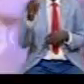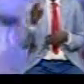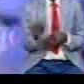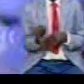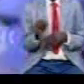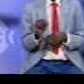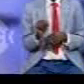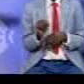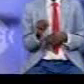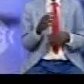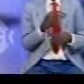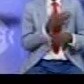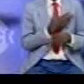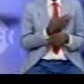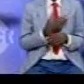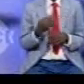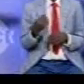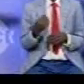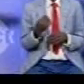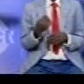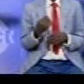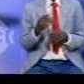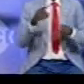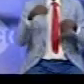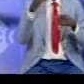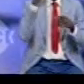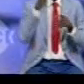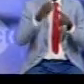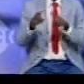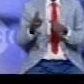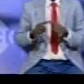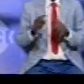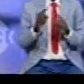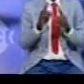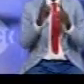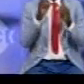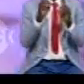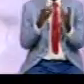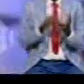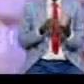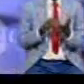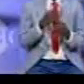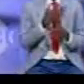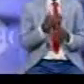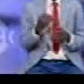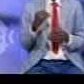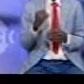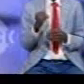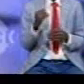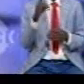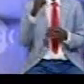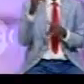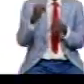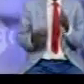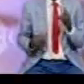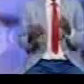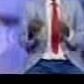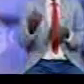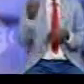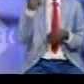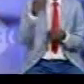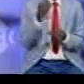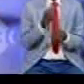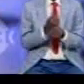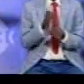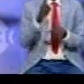exam, and then one of the tests I've not been doing is colonoscopy. And so this last year, I was scheduled